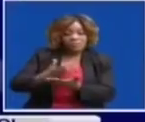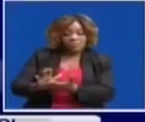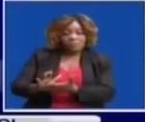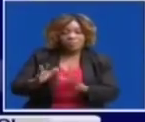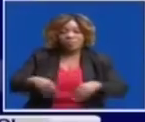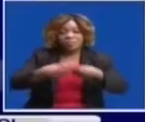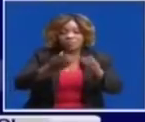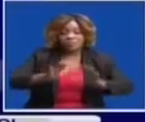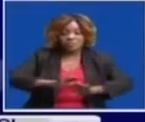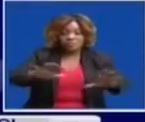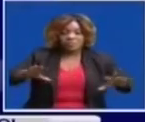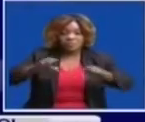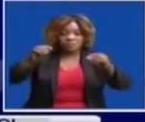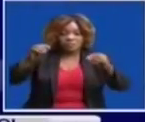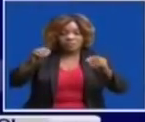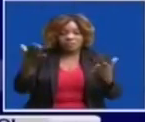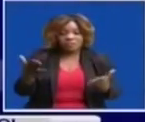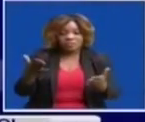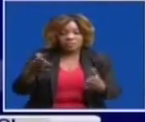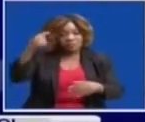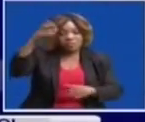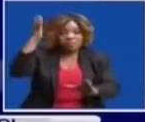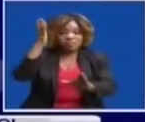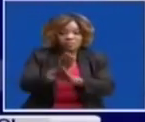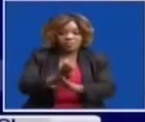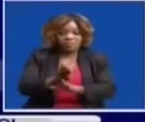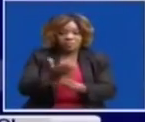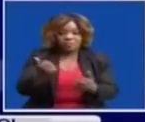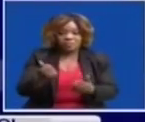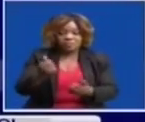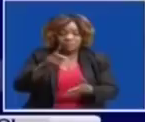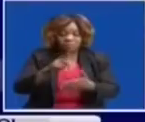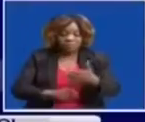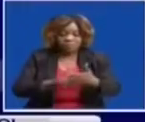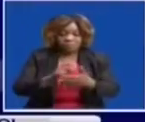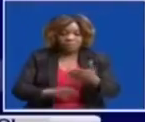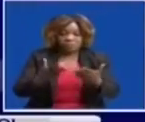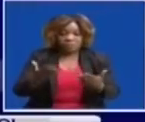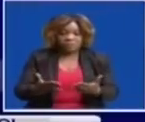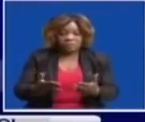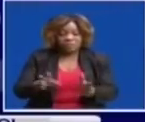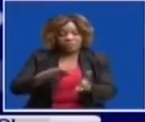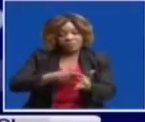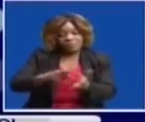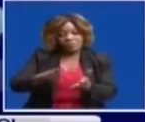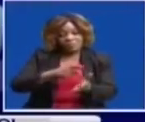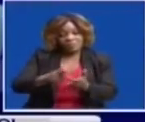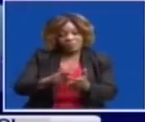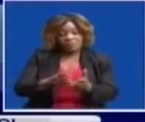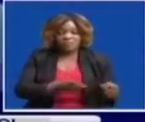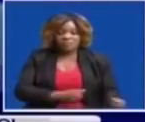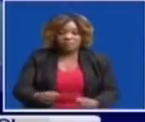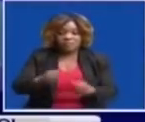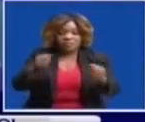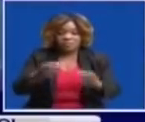from providing land, government will also directly deduct the money for rent from the central paying system and give